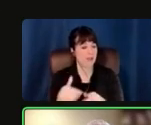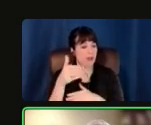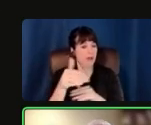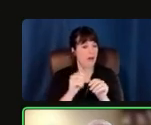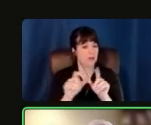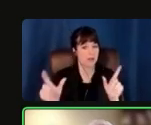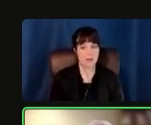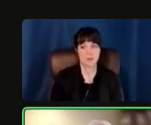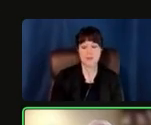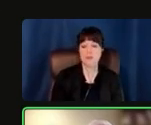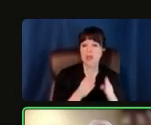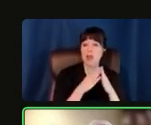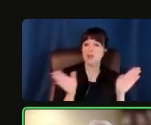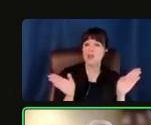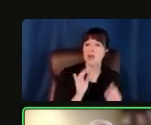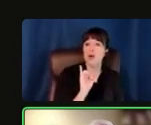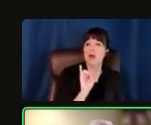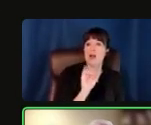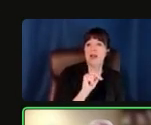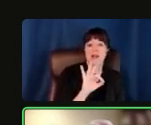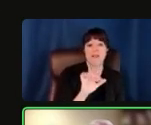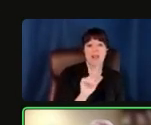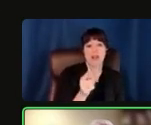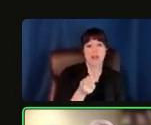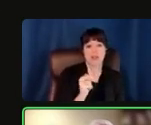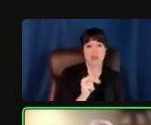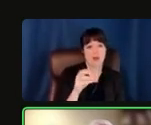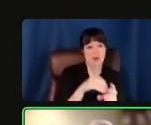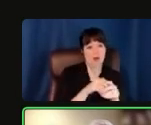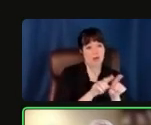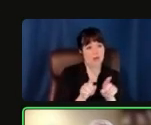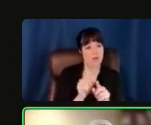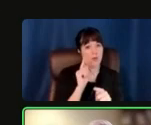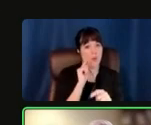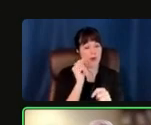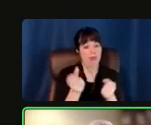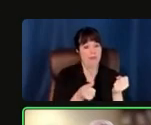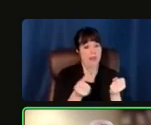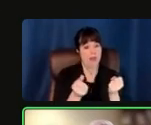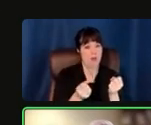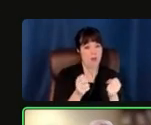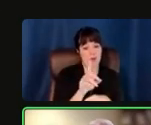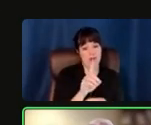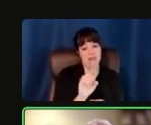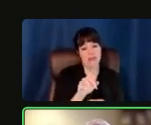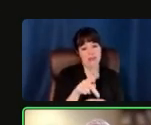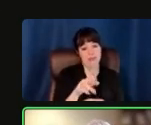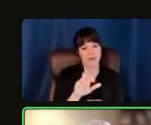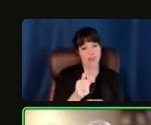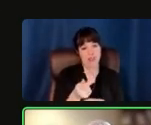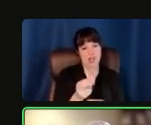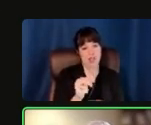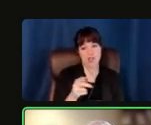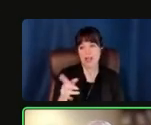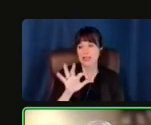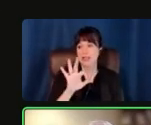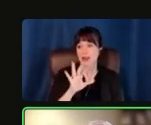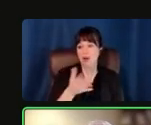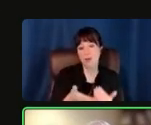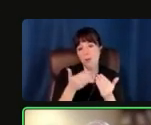In general, inflation, which also encompasses vehicle depreciation, is seeing a nearly 9% increase during